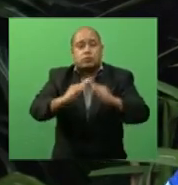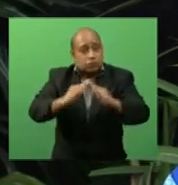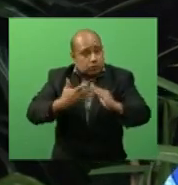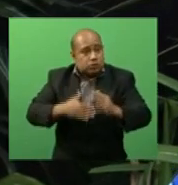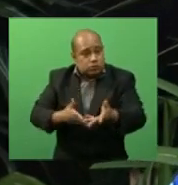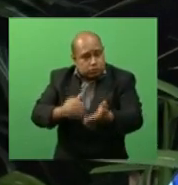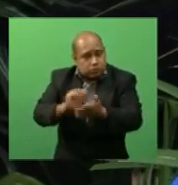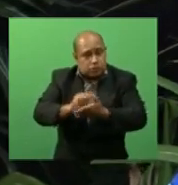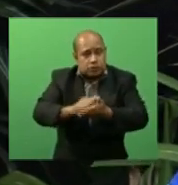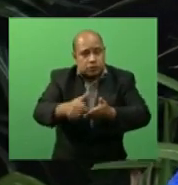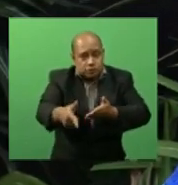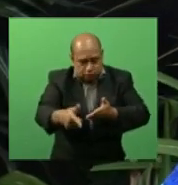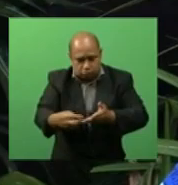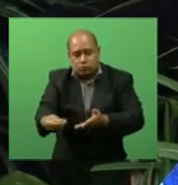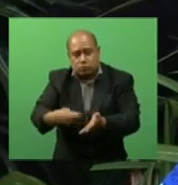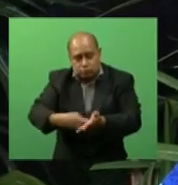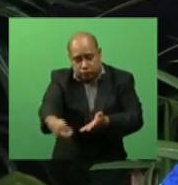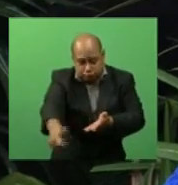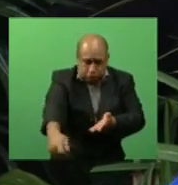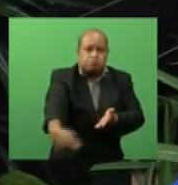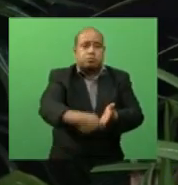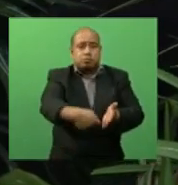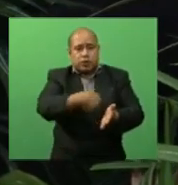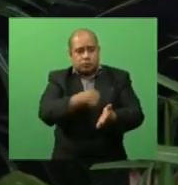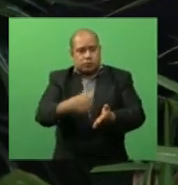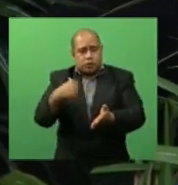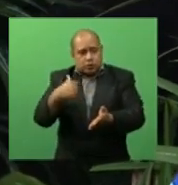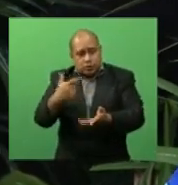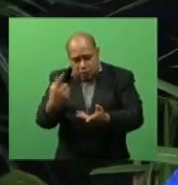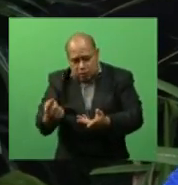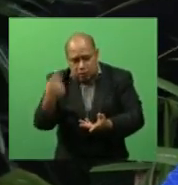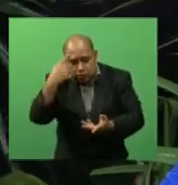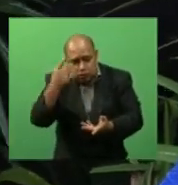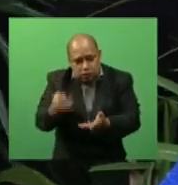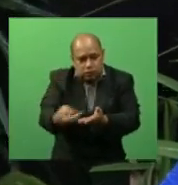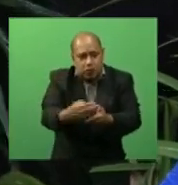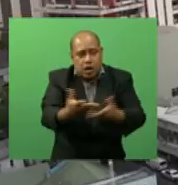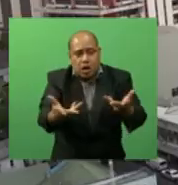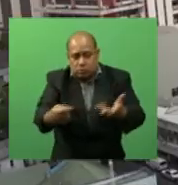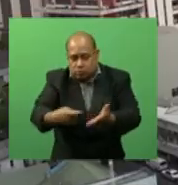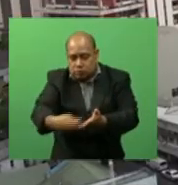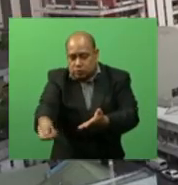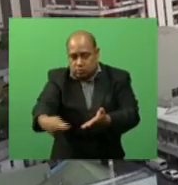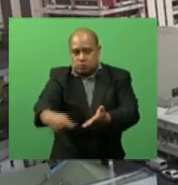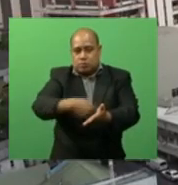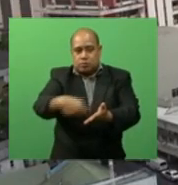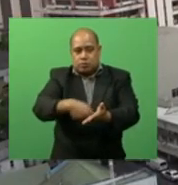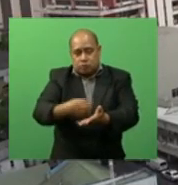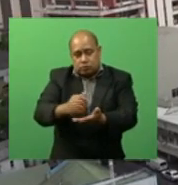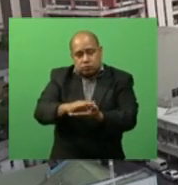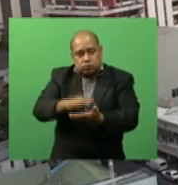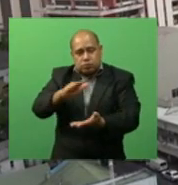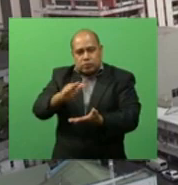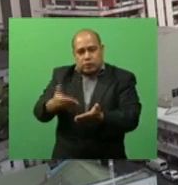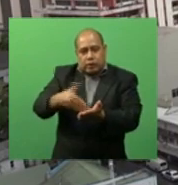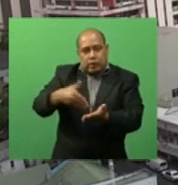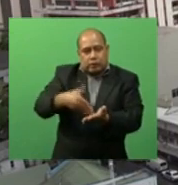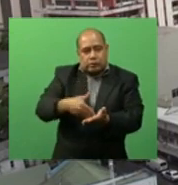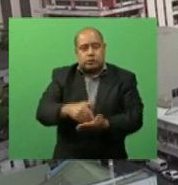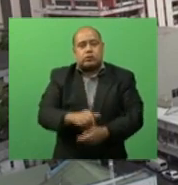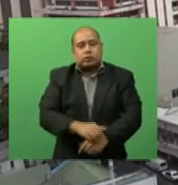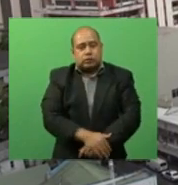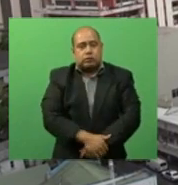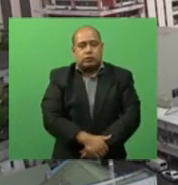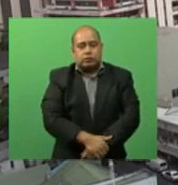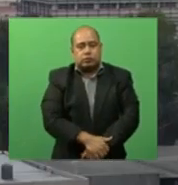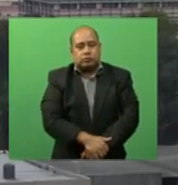businesses, make enough revenue for them, and repay this accumulated credit? Experts around the world agree that